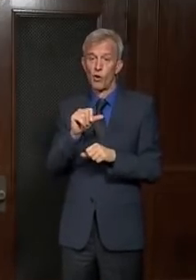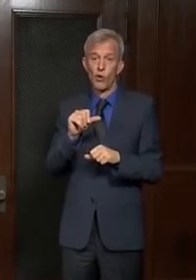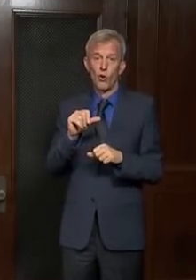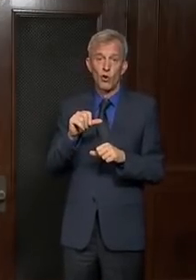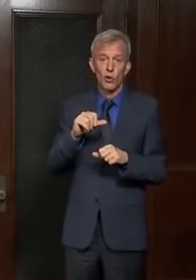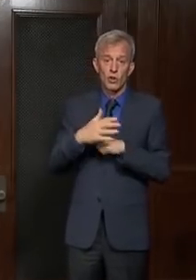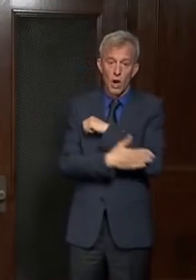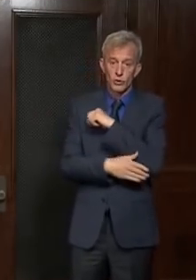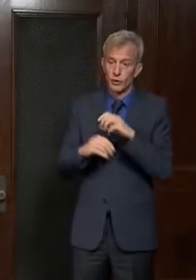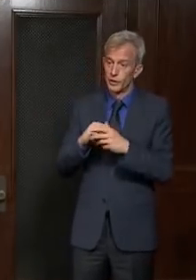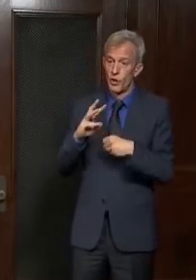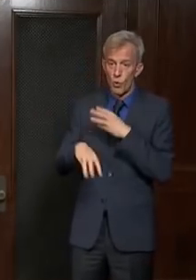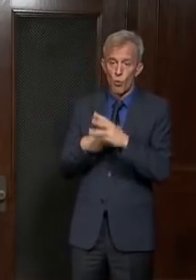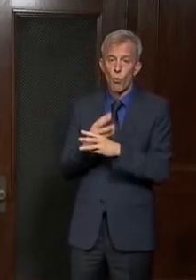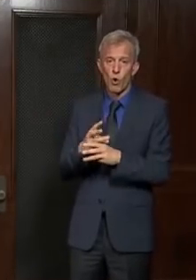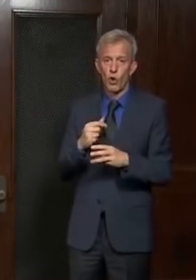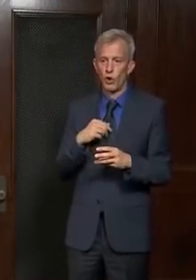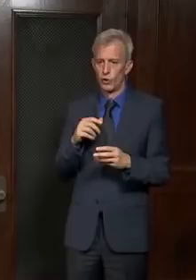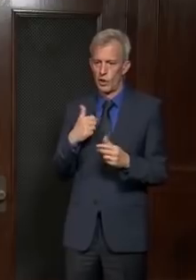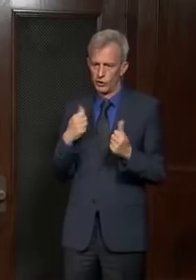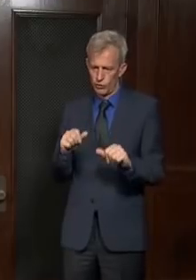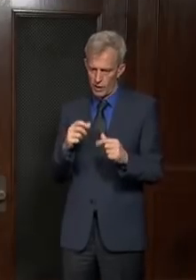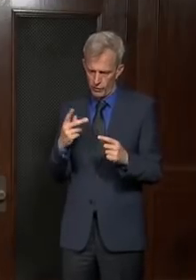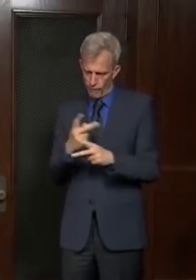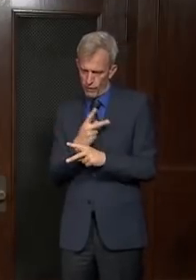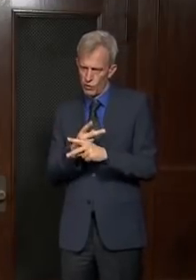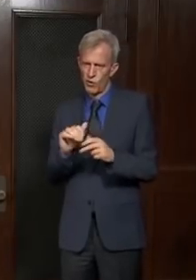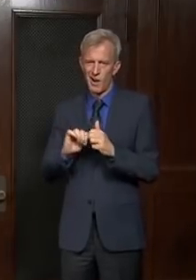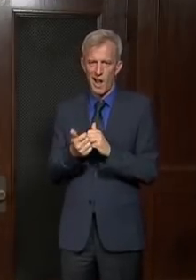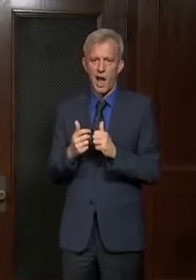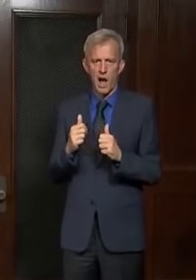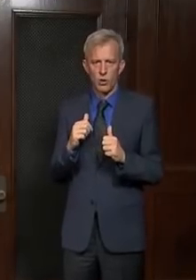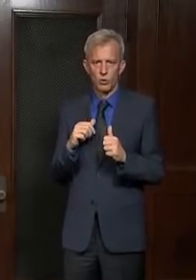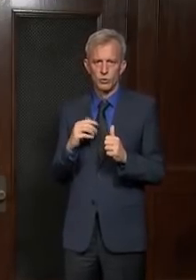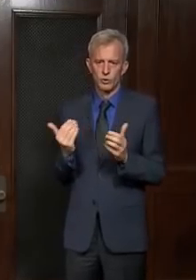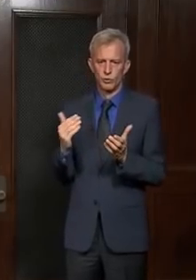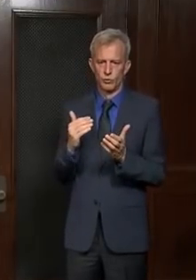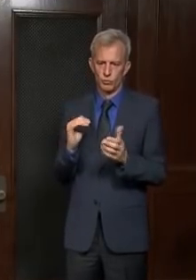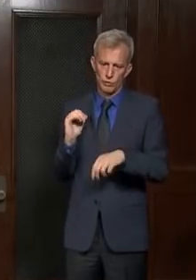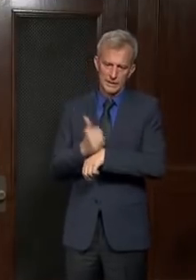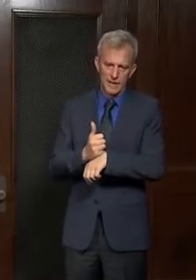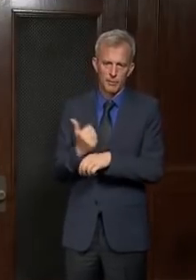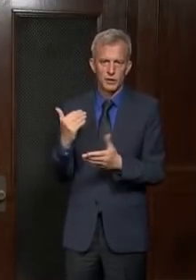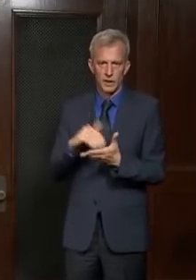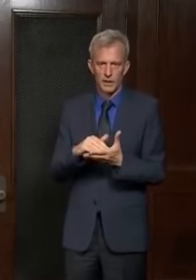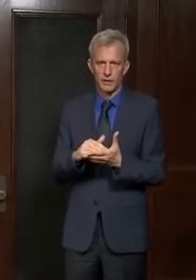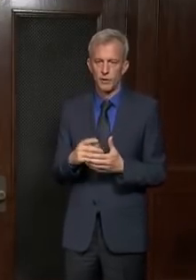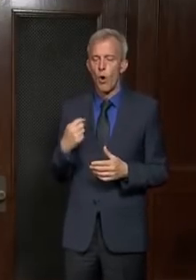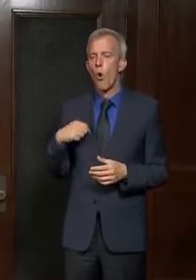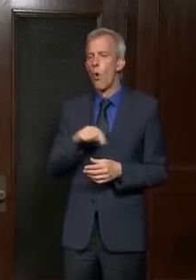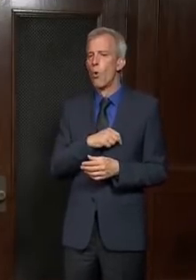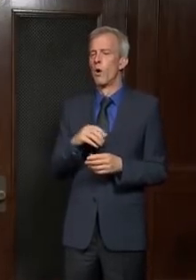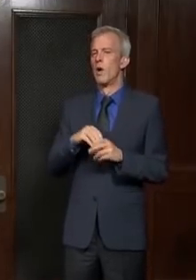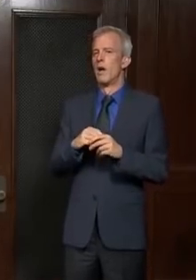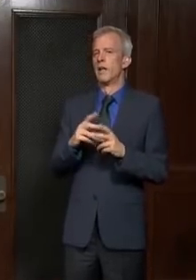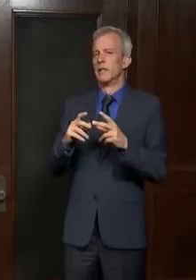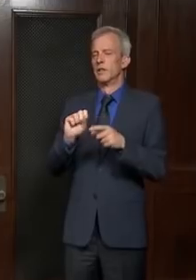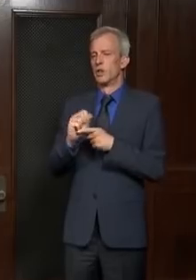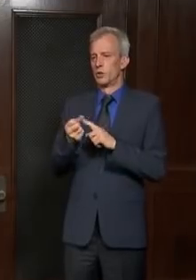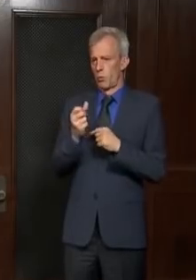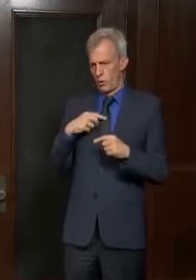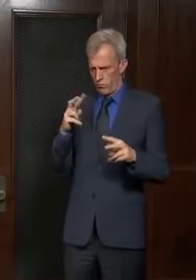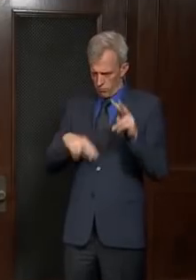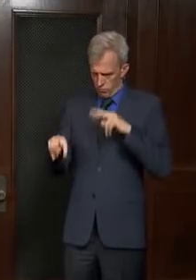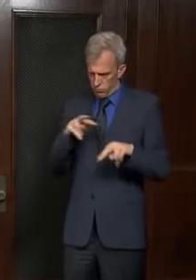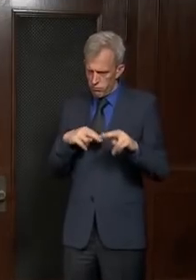reopening. With our infection a few weeks or more behind other countries, we're in a good position to watch them take these moves first